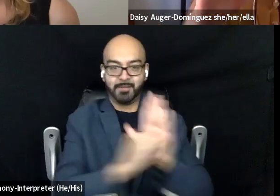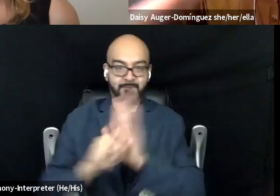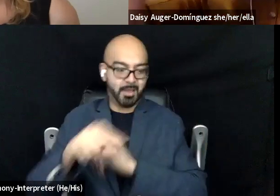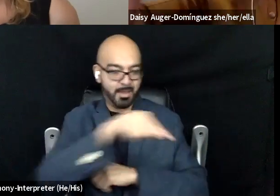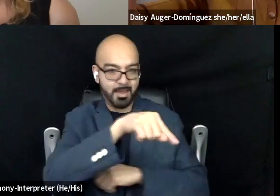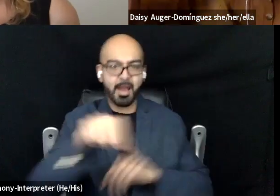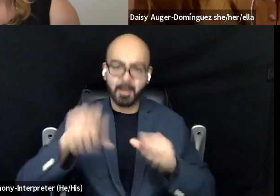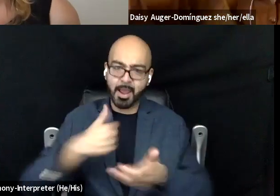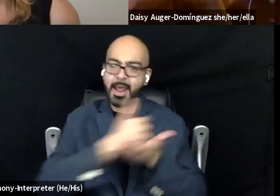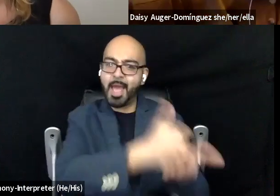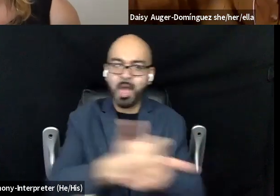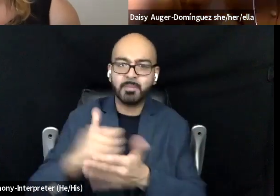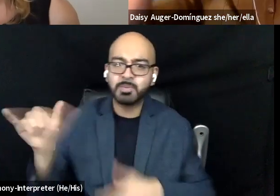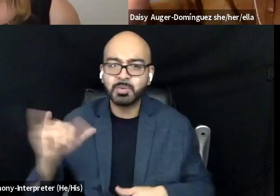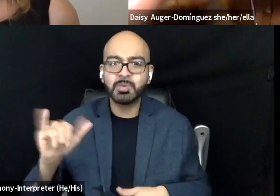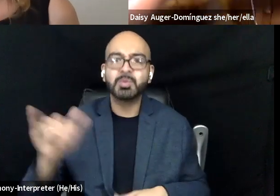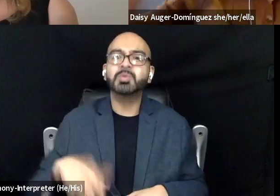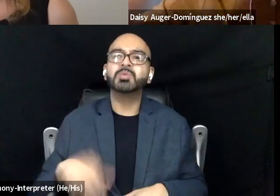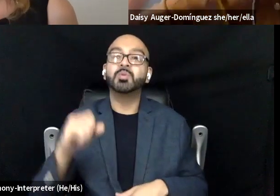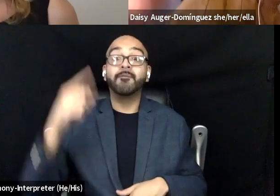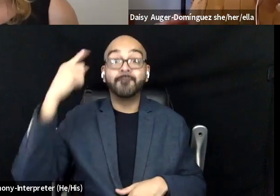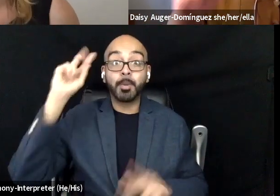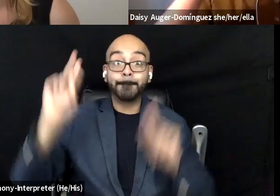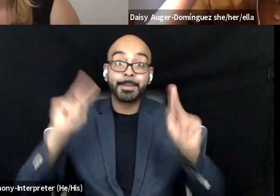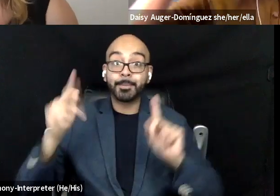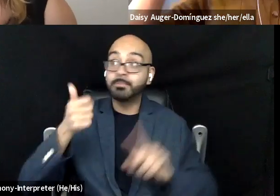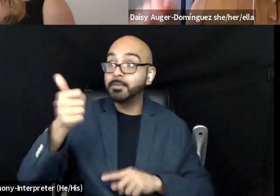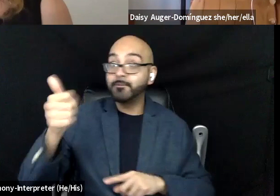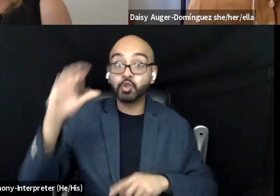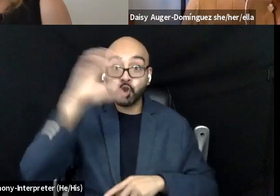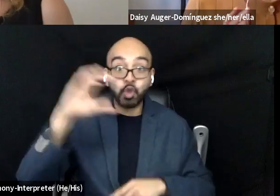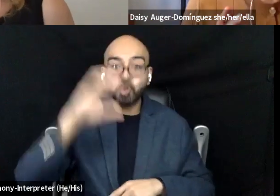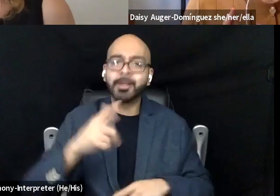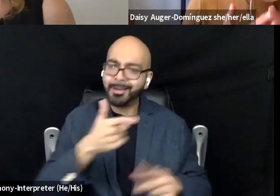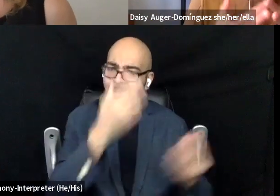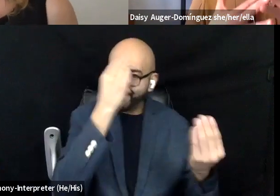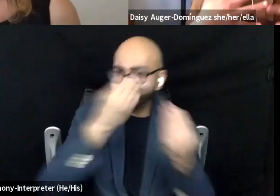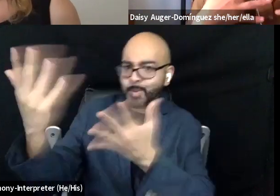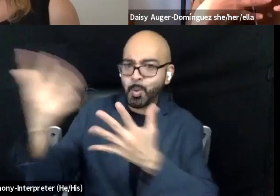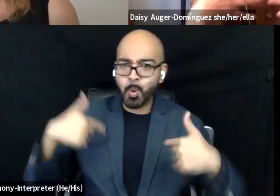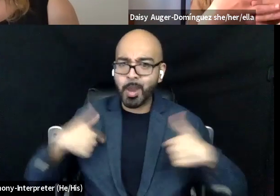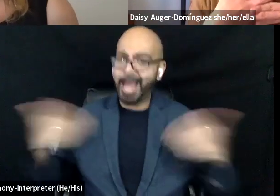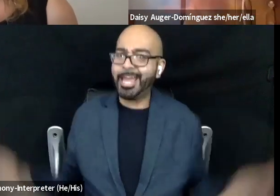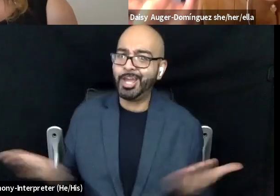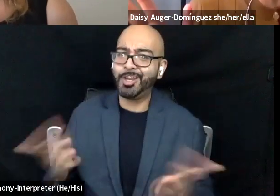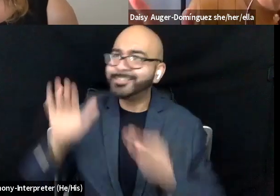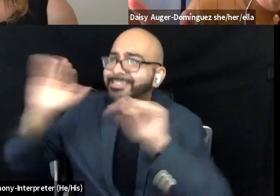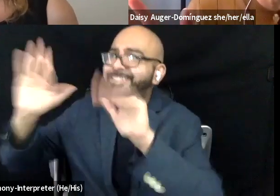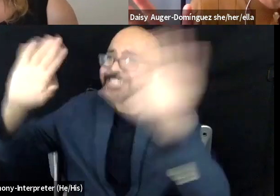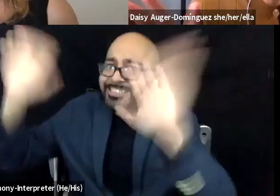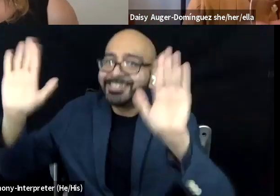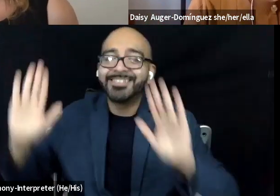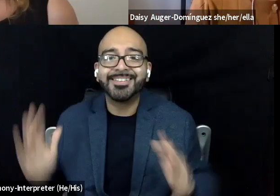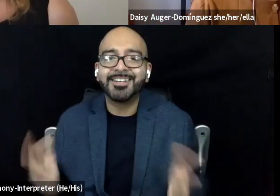like, get in front of them. Let them know you're here and you're eager. Like, asking is, you know, it's like, it doesn't cost you